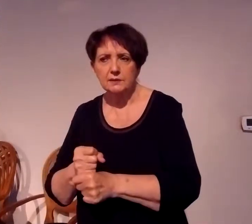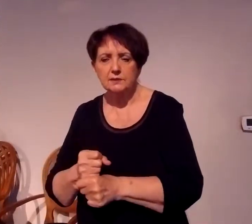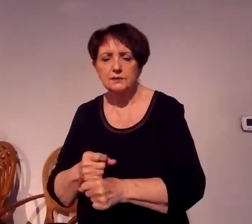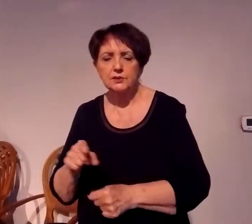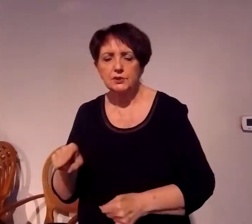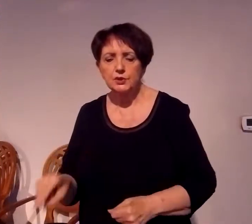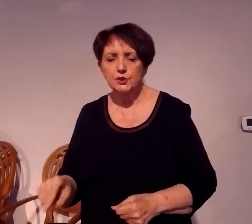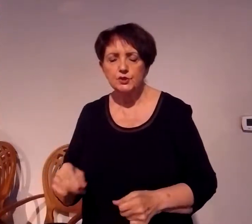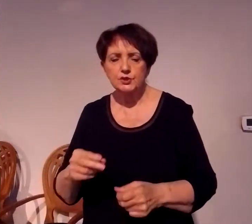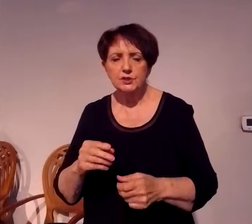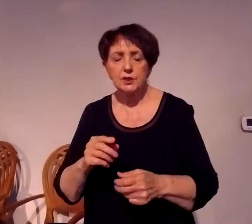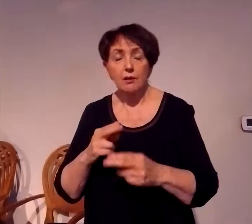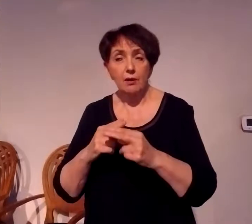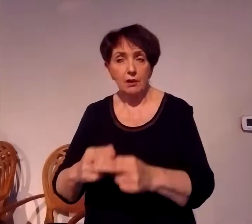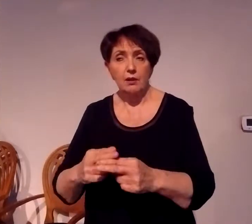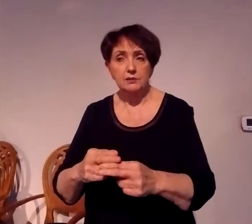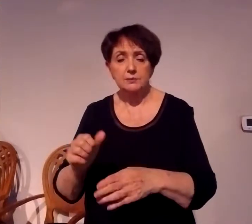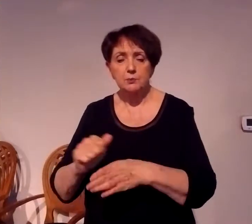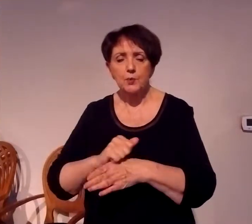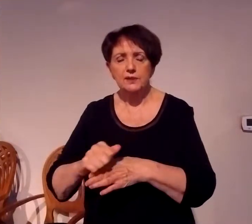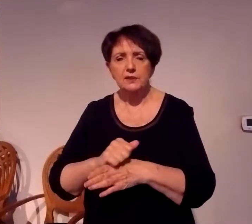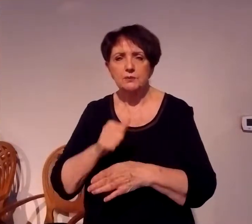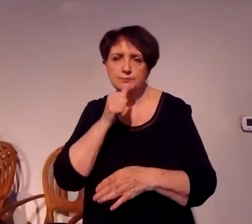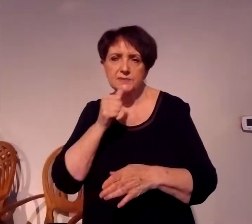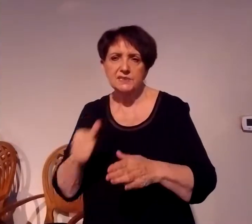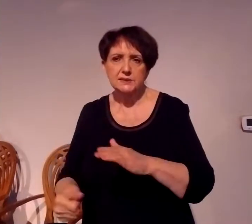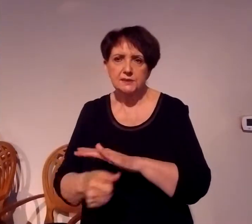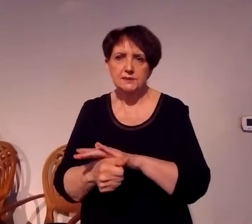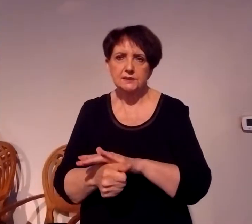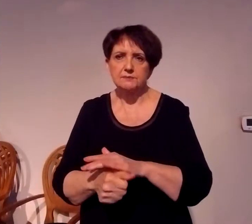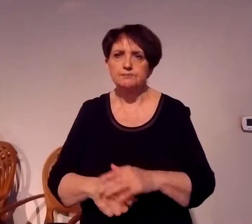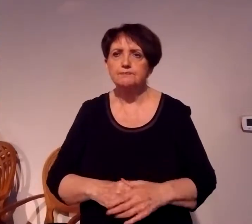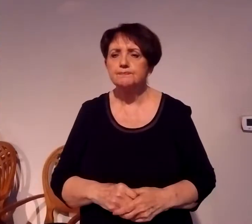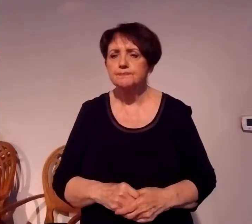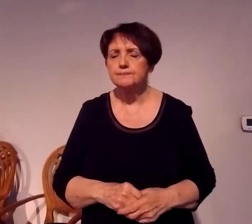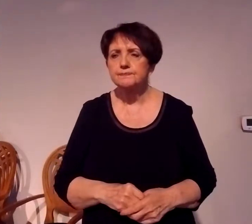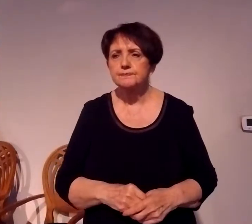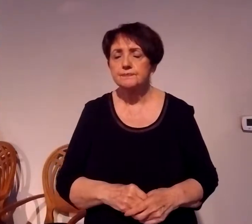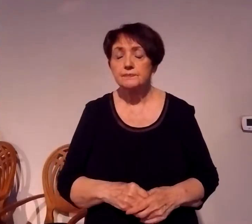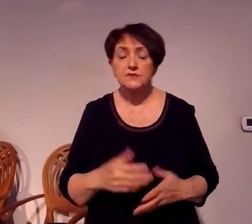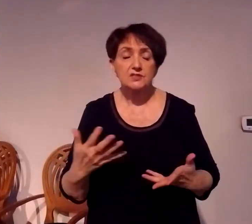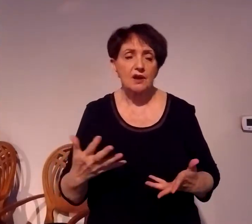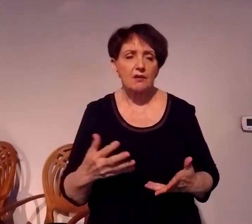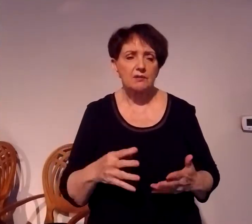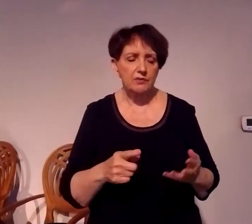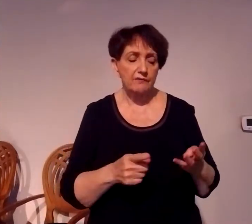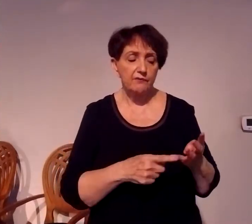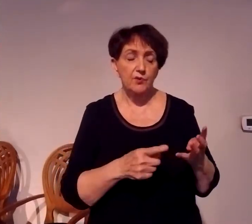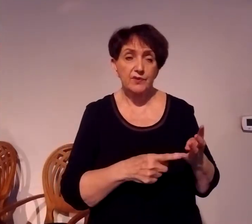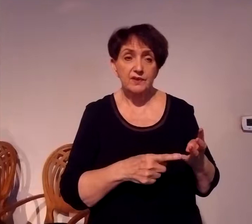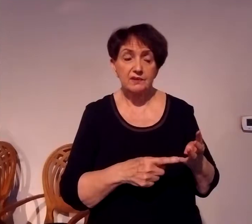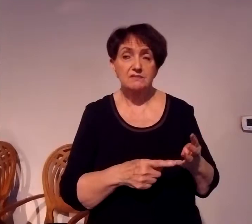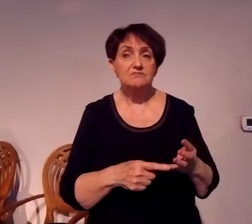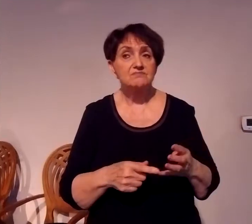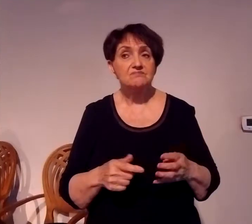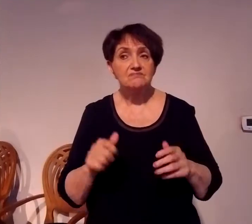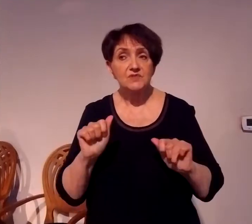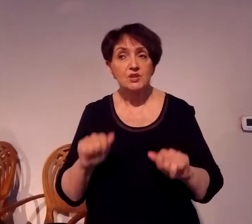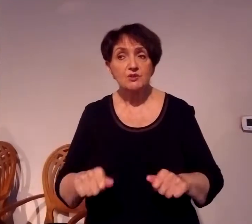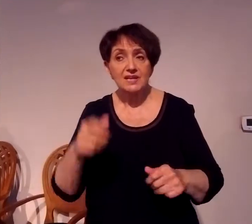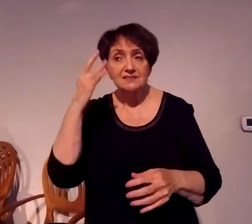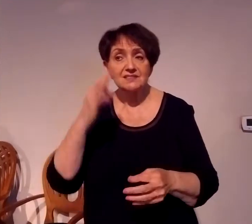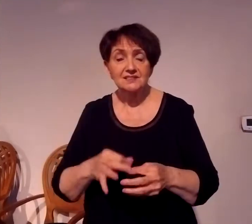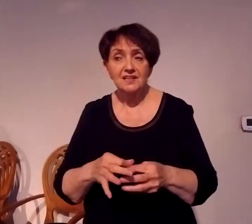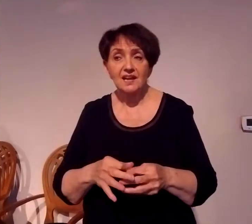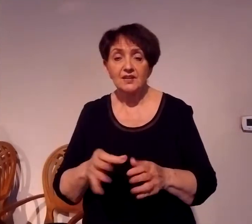calls practical mysticism. And so, the fourth thing is that we get to decide, to